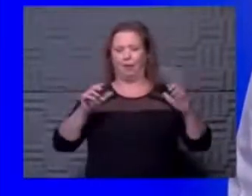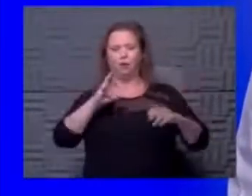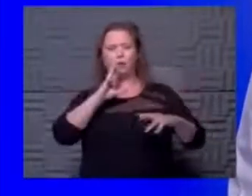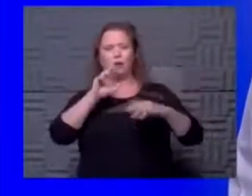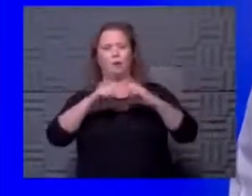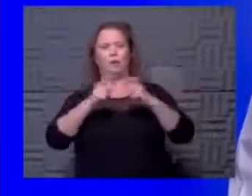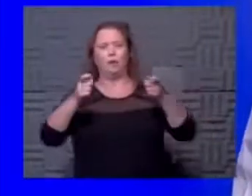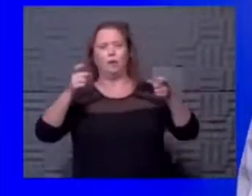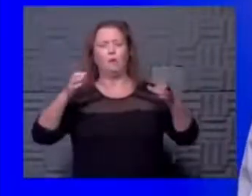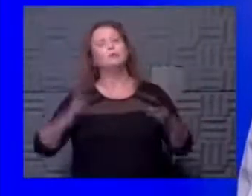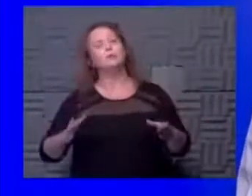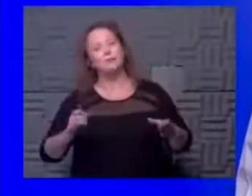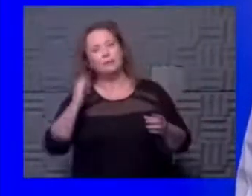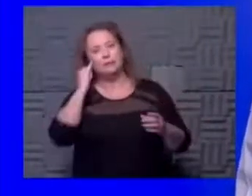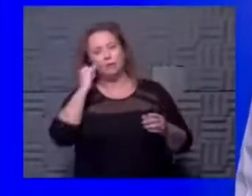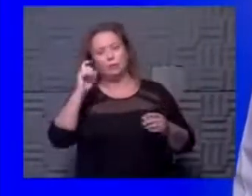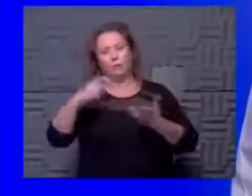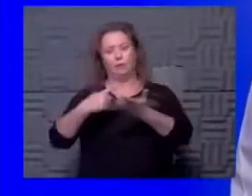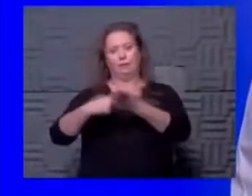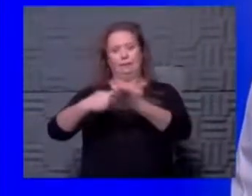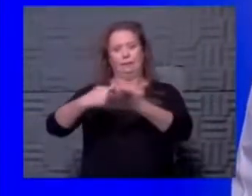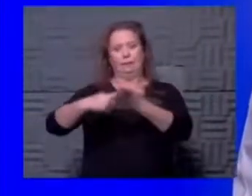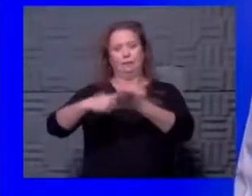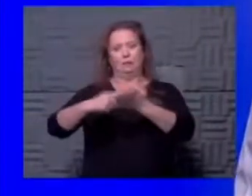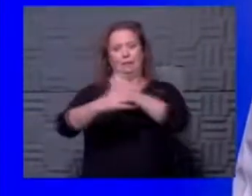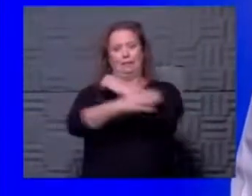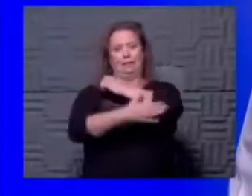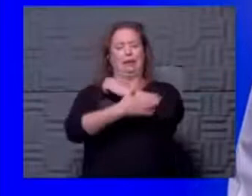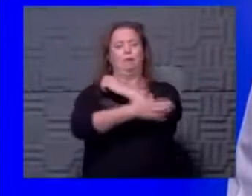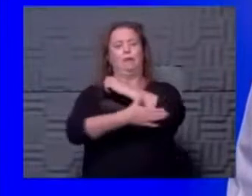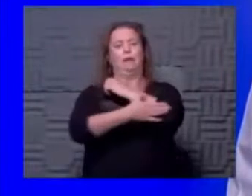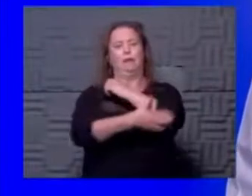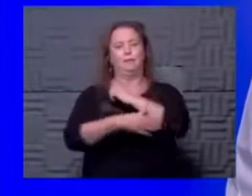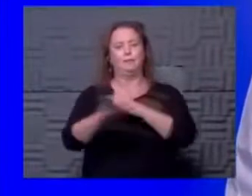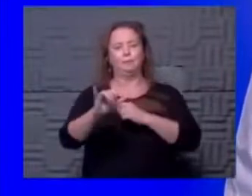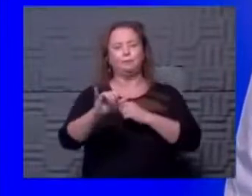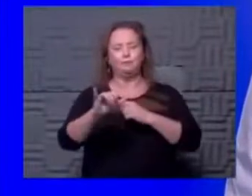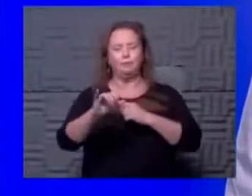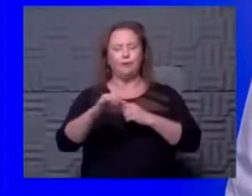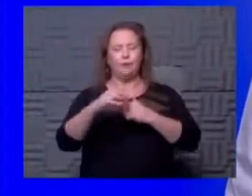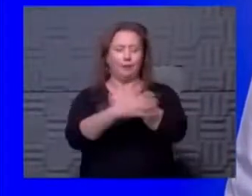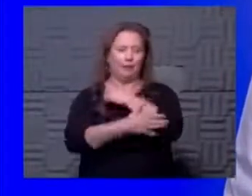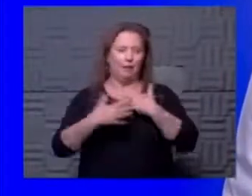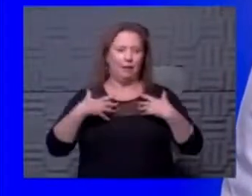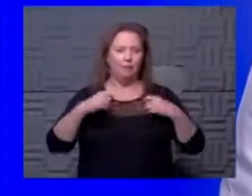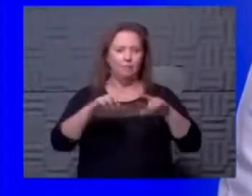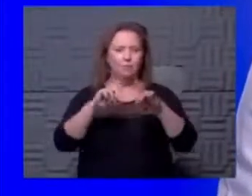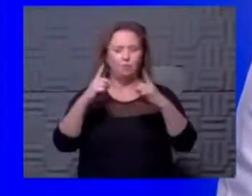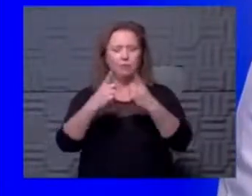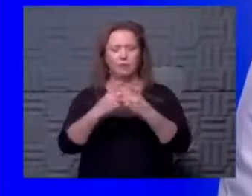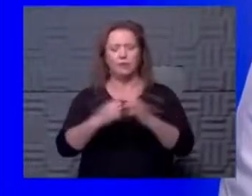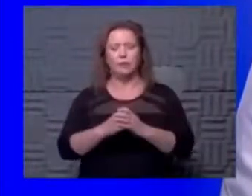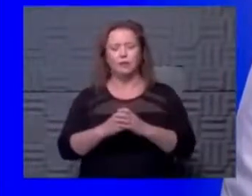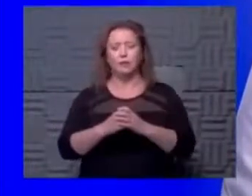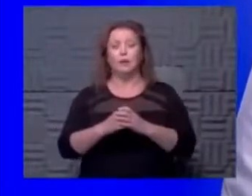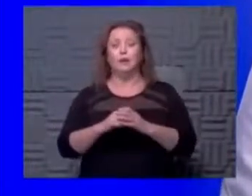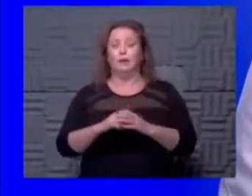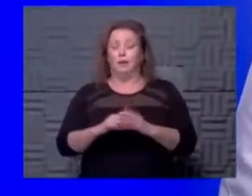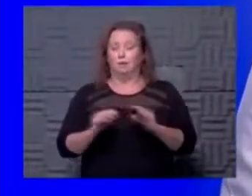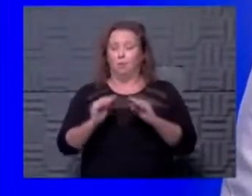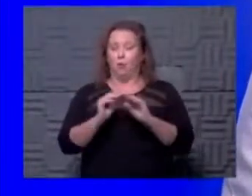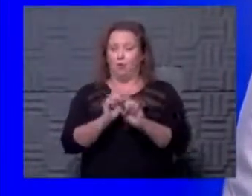with your administrators. If you have to, discuss it with the county health departments as well. More is